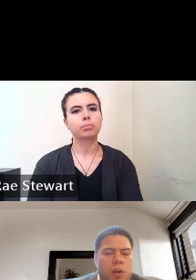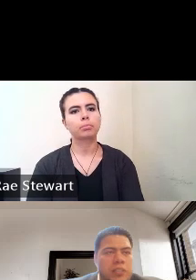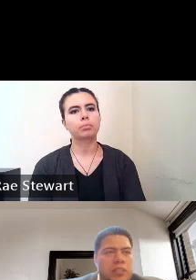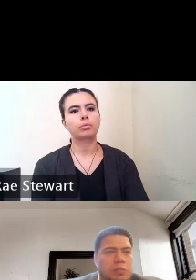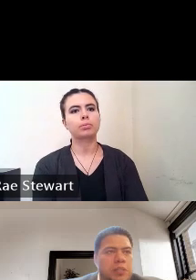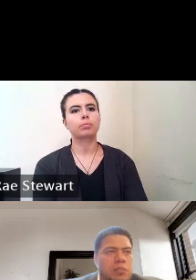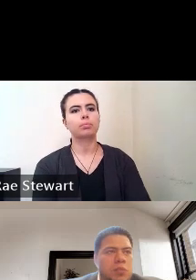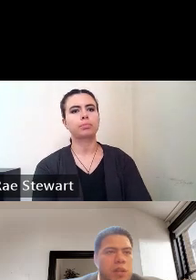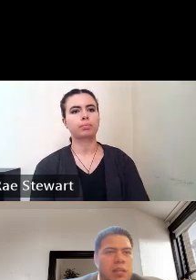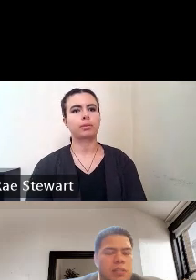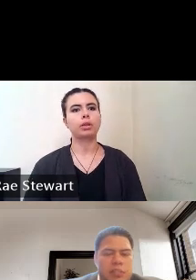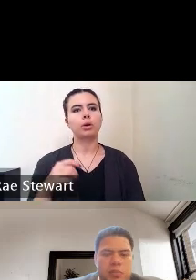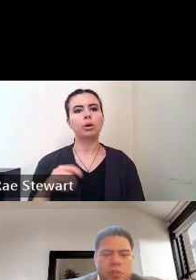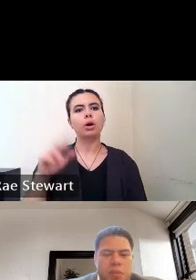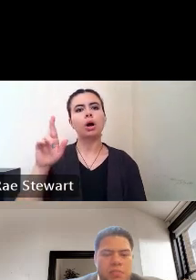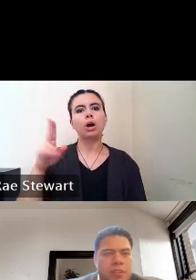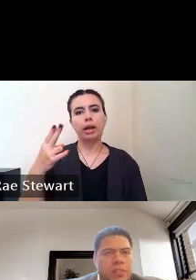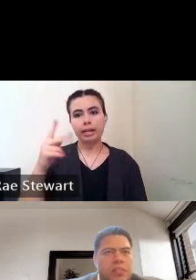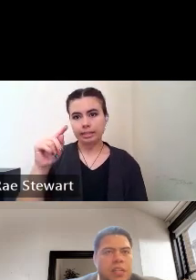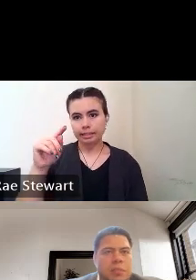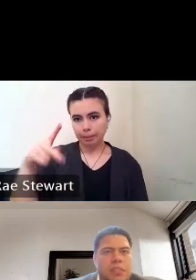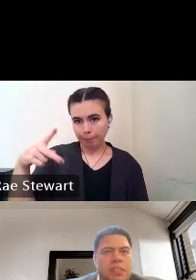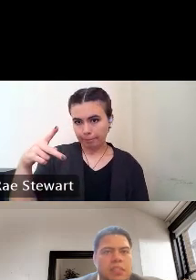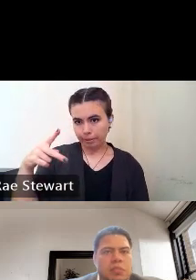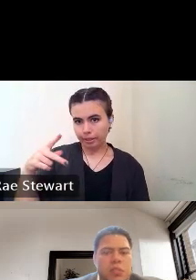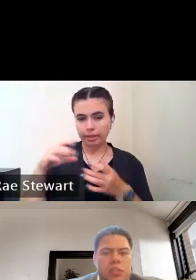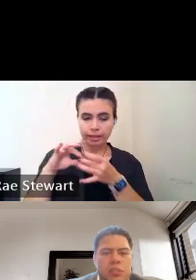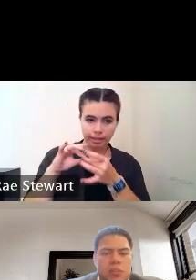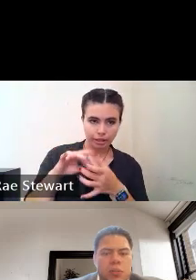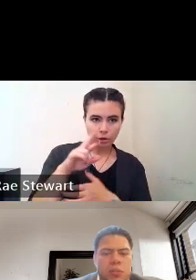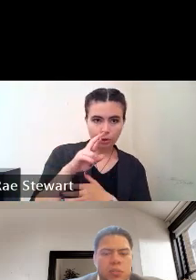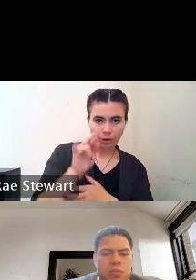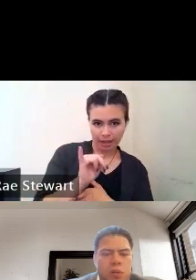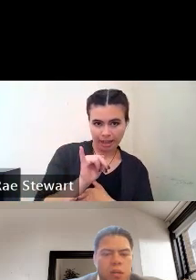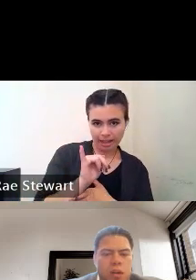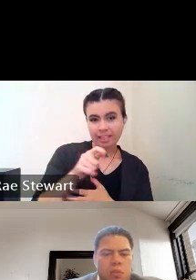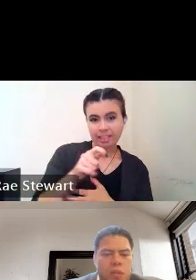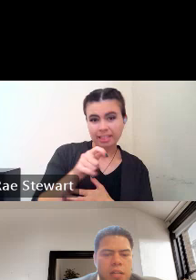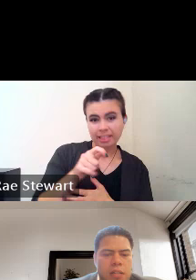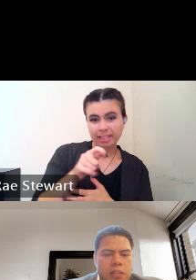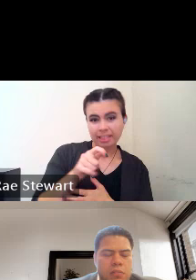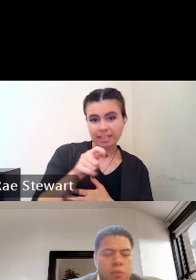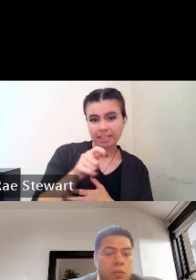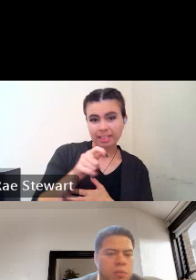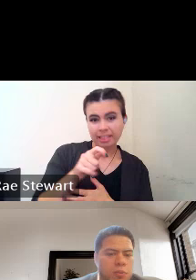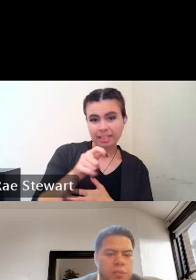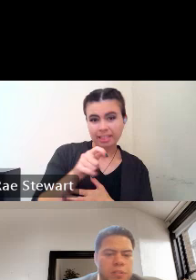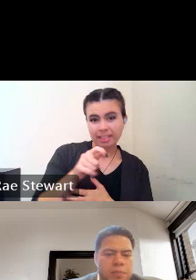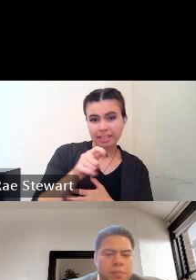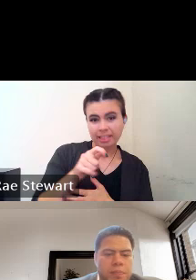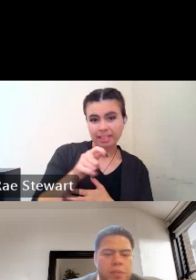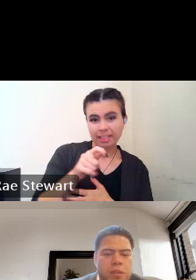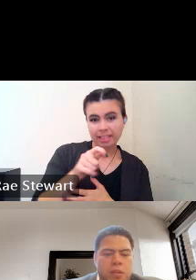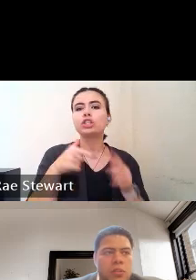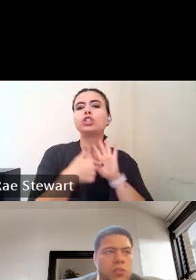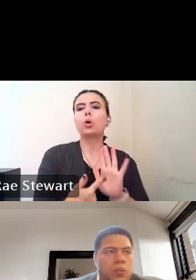So RHTP in Rhode Island, this is one of my favorite slides because it really shows our Rhode Island rural